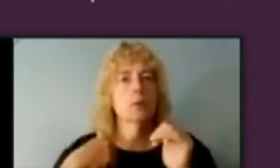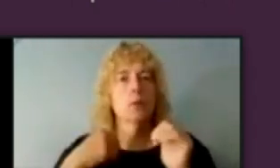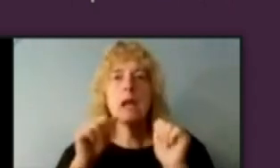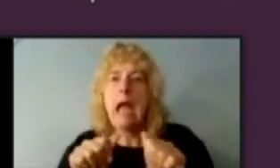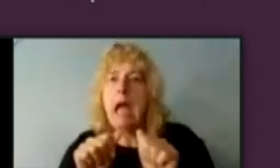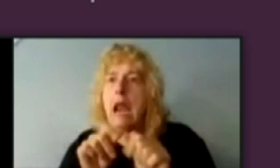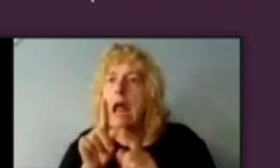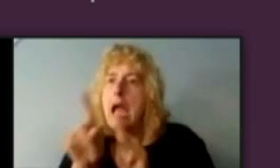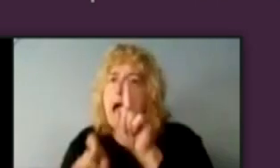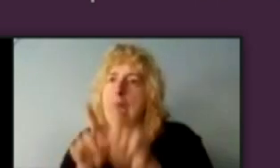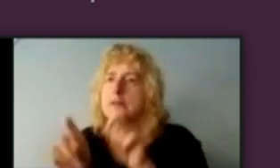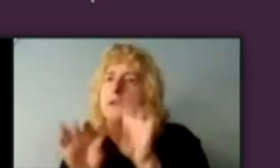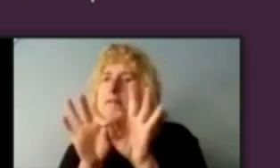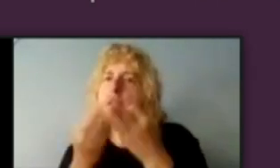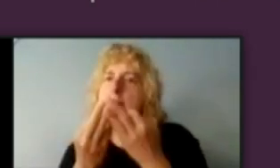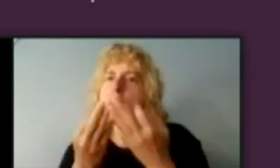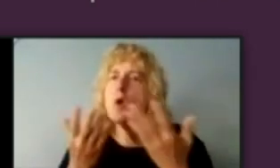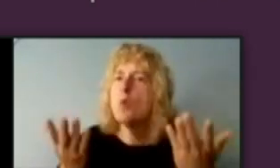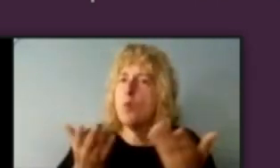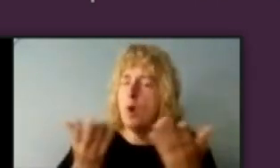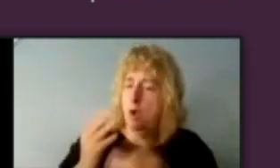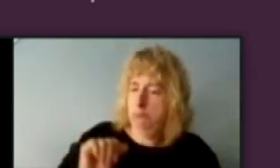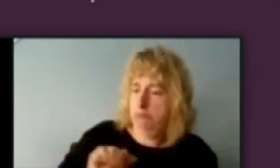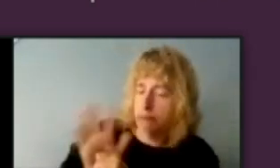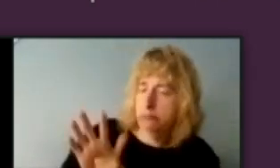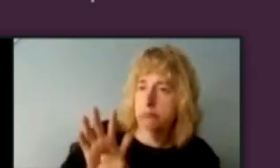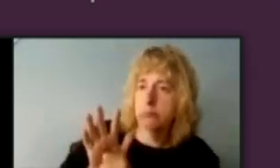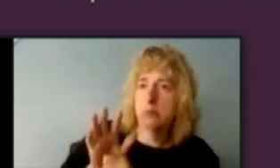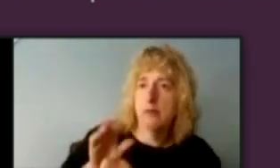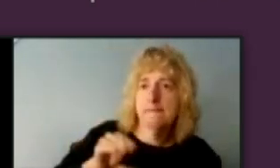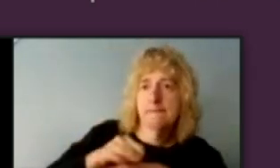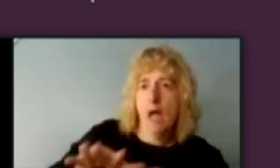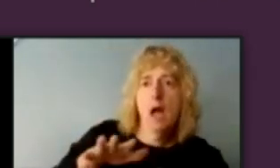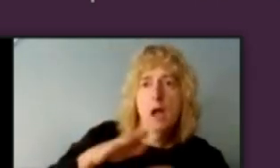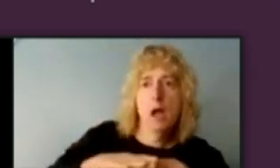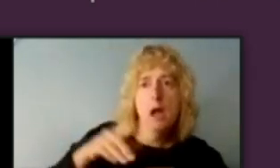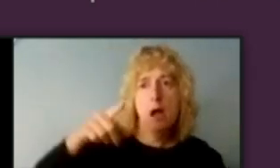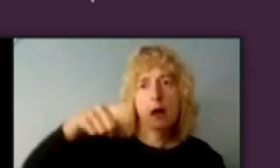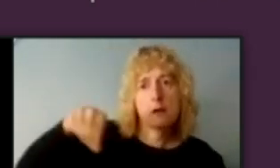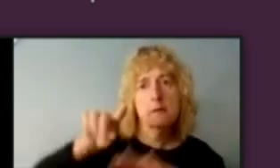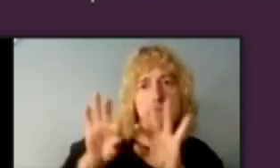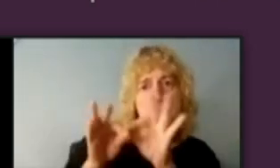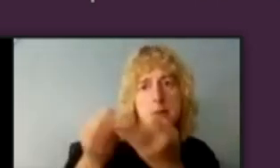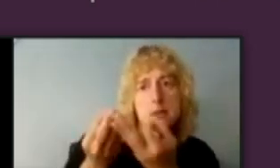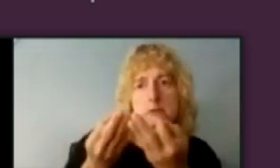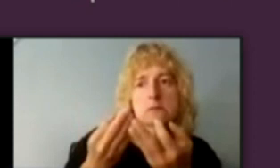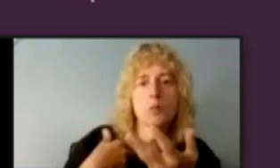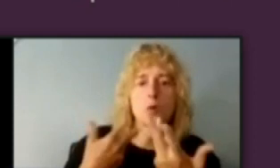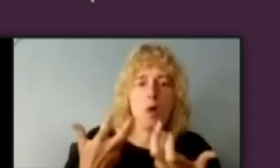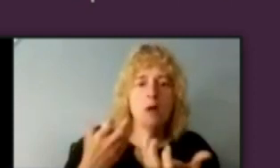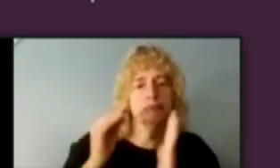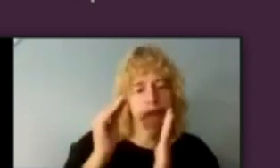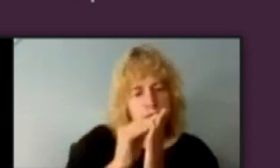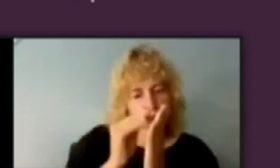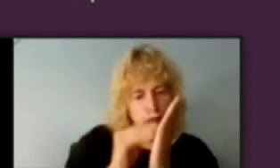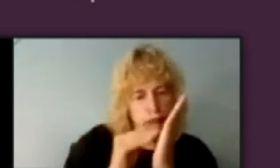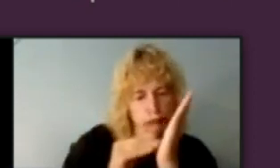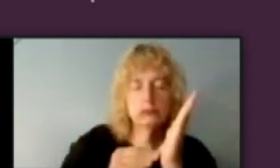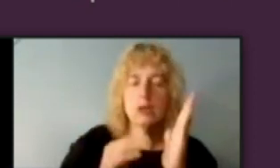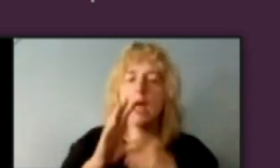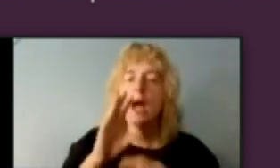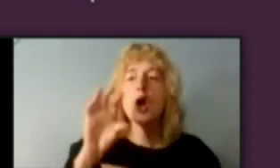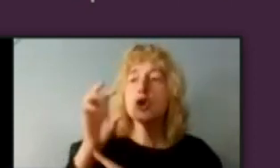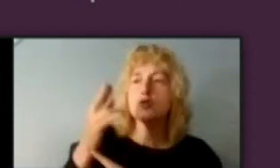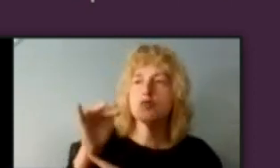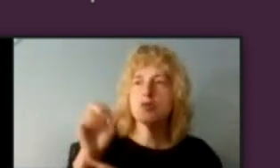the impact of COVID had on you and your family? And I think one of the side things that's going to come out of this, and Chris can talk to this more than I can,